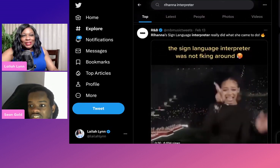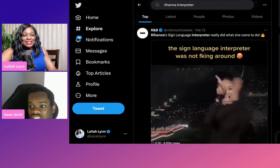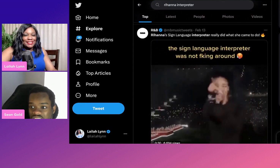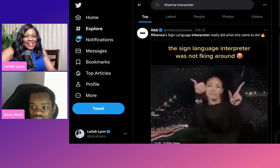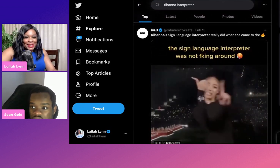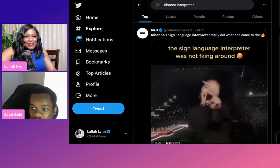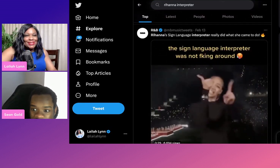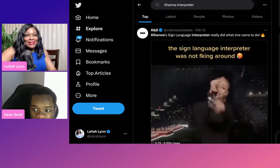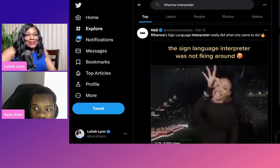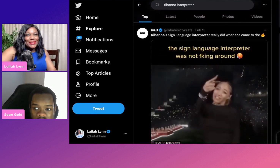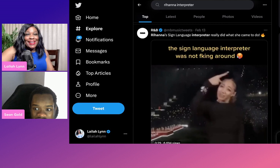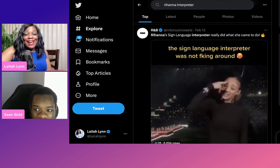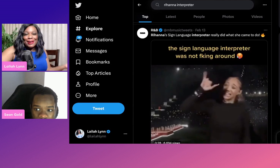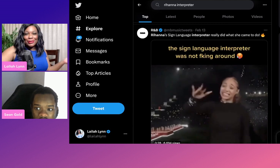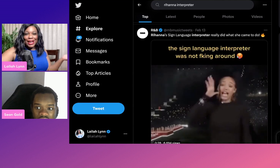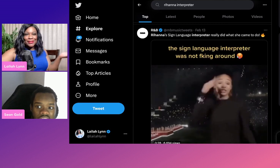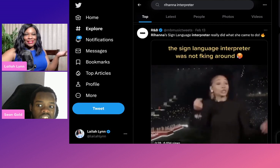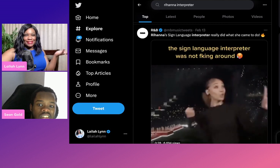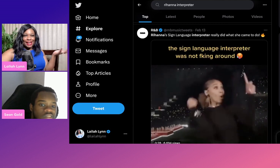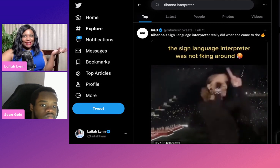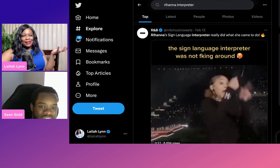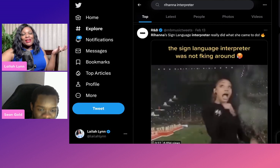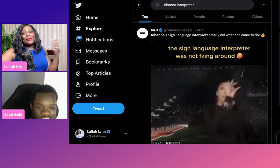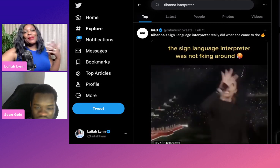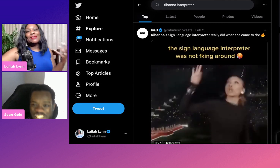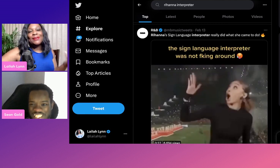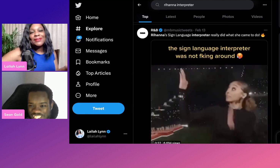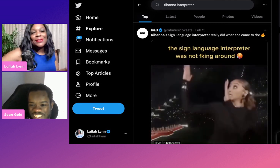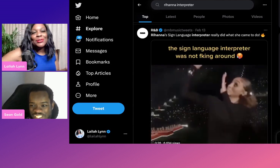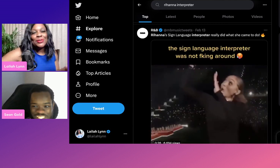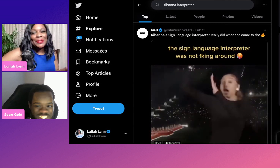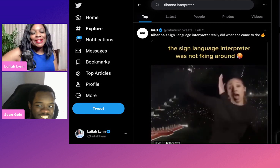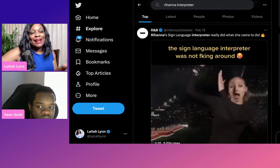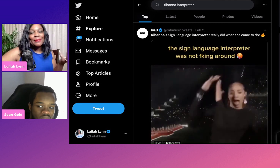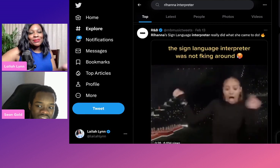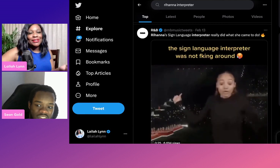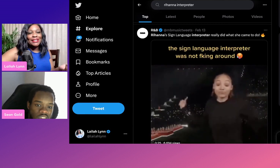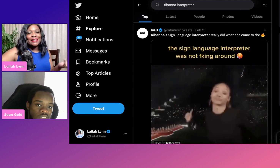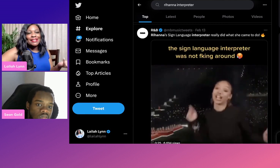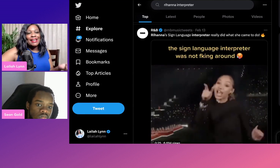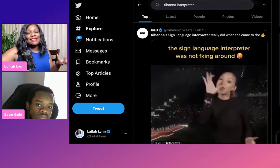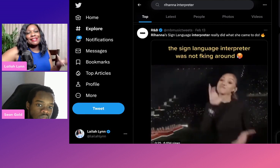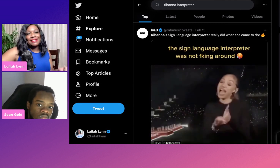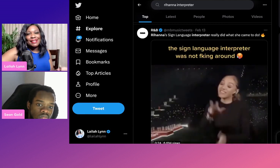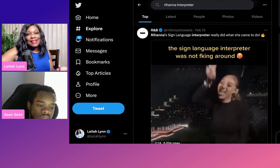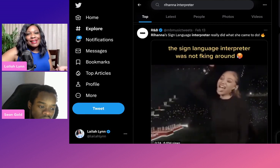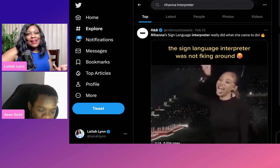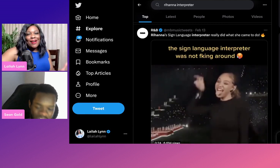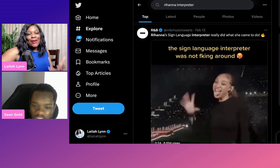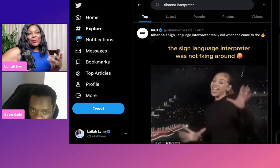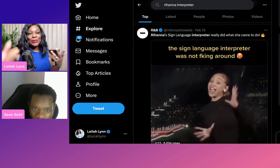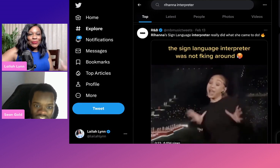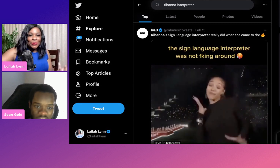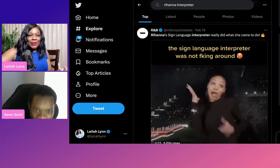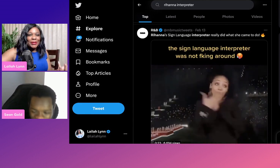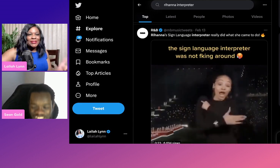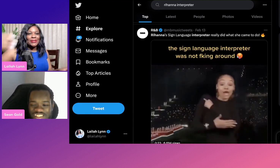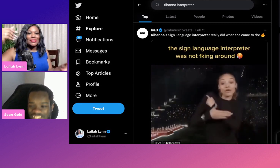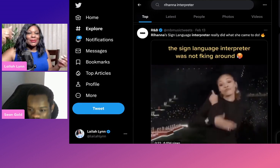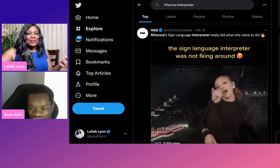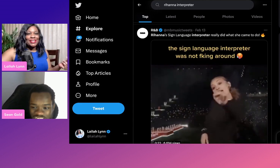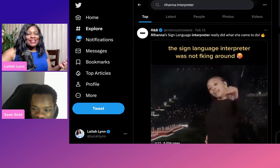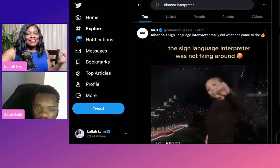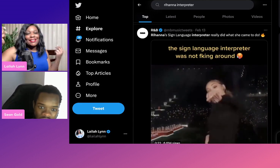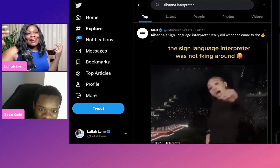did what she came to do. And I agree. I was excited. When I saw it on social media, I was really excited to see her performance,